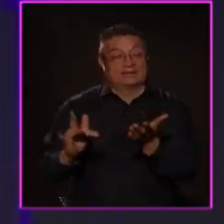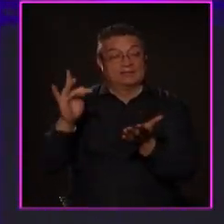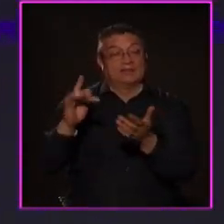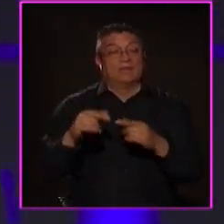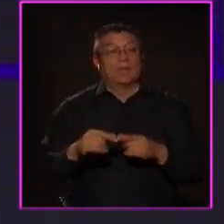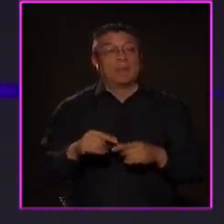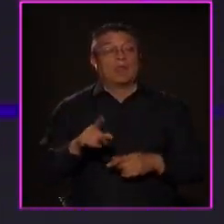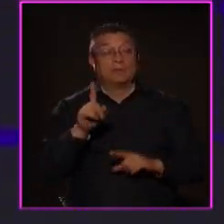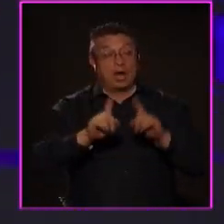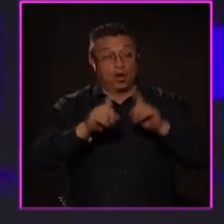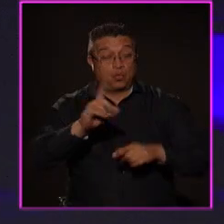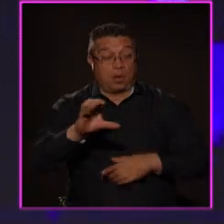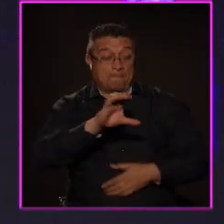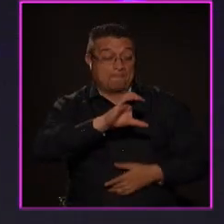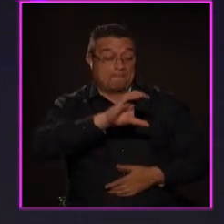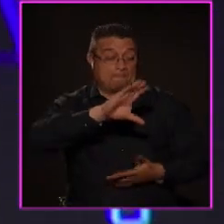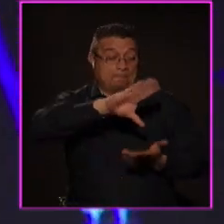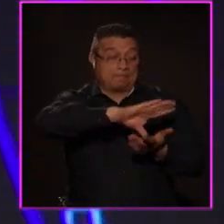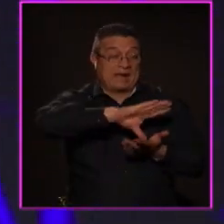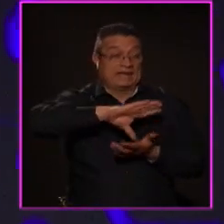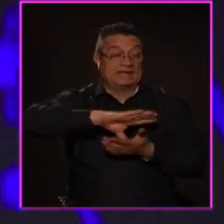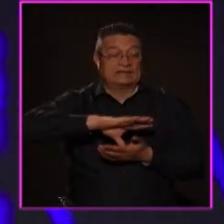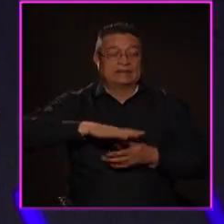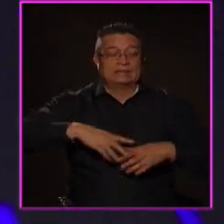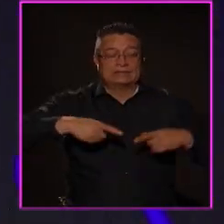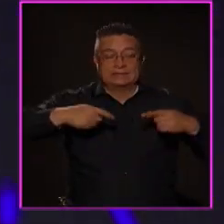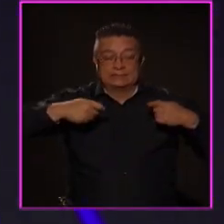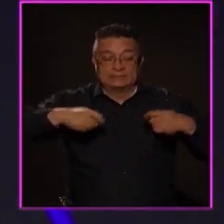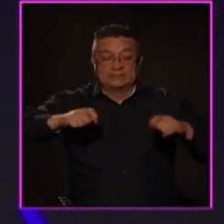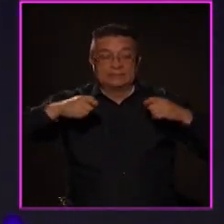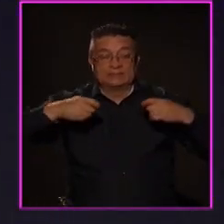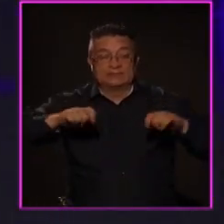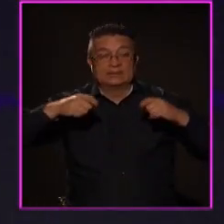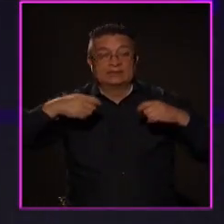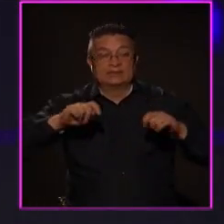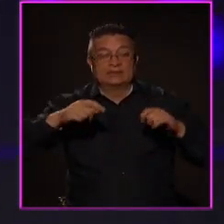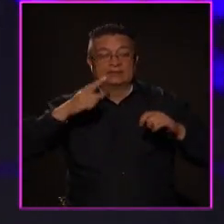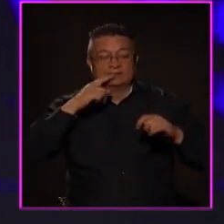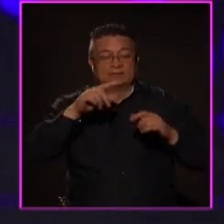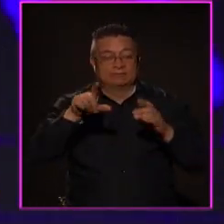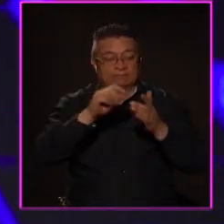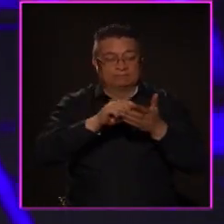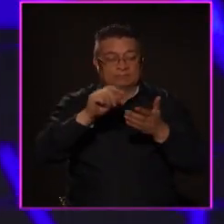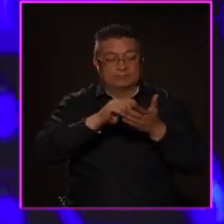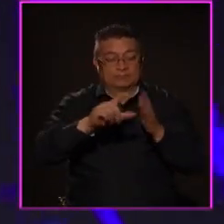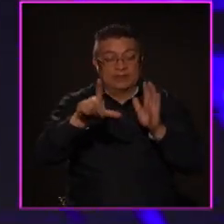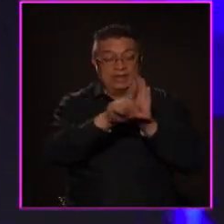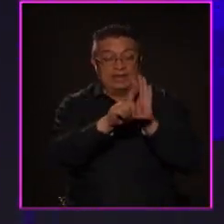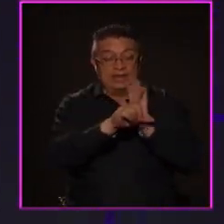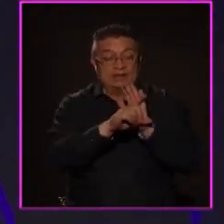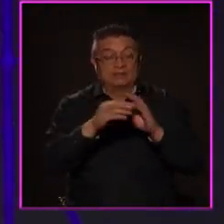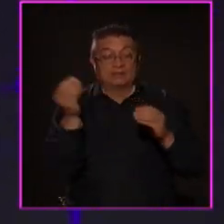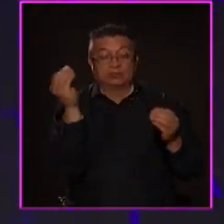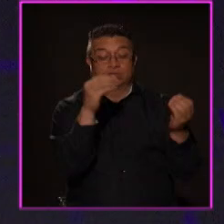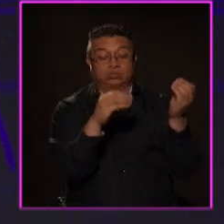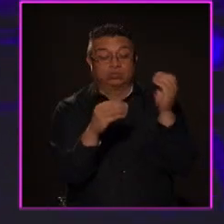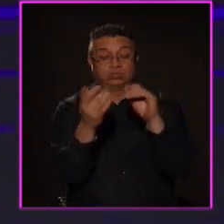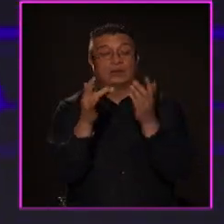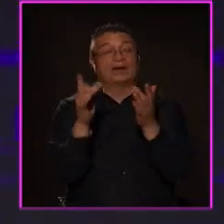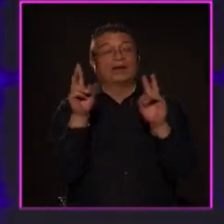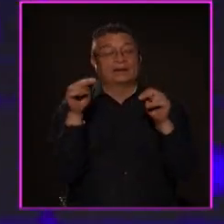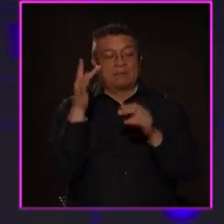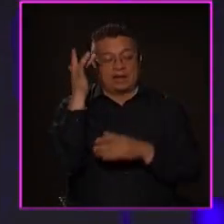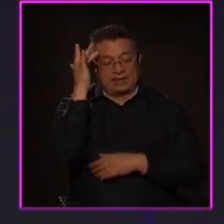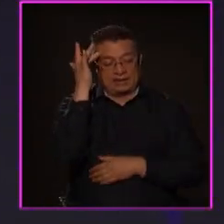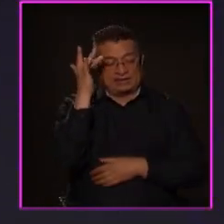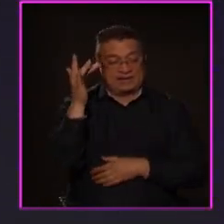to draft AI legislations, but it's too slow at the moment. So that's also